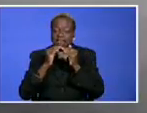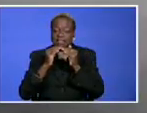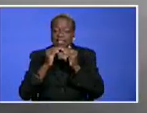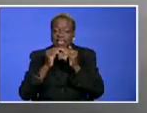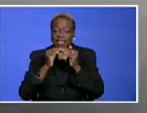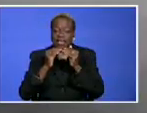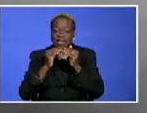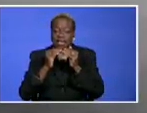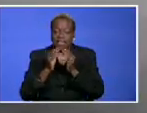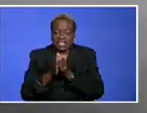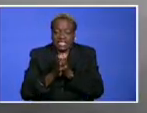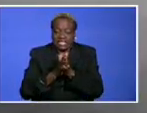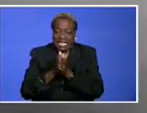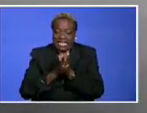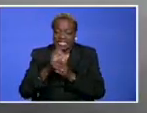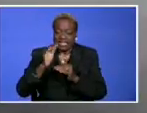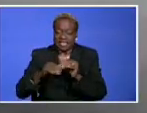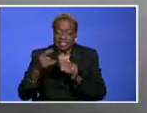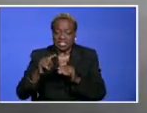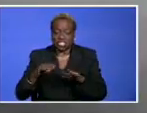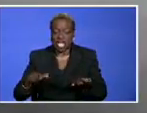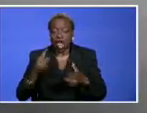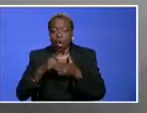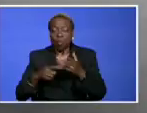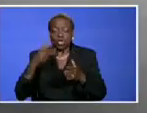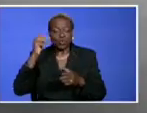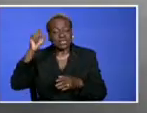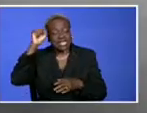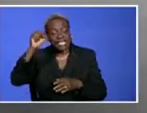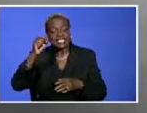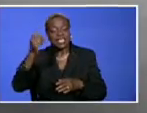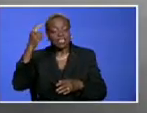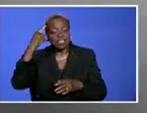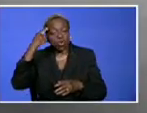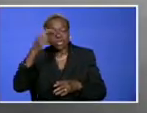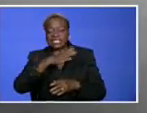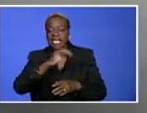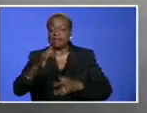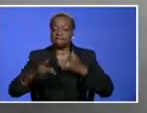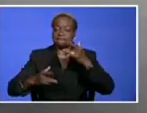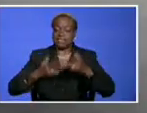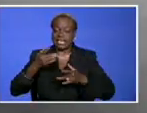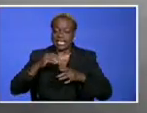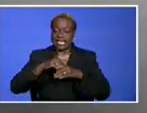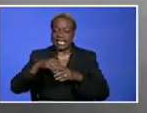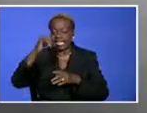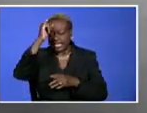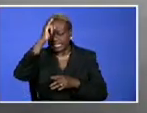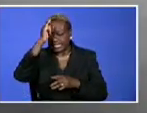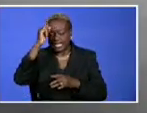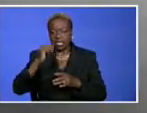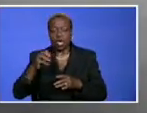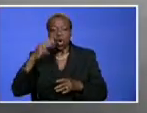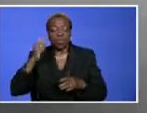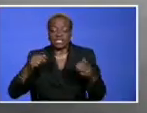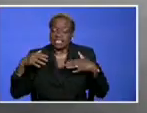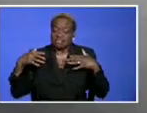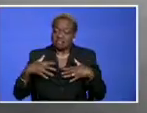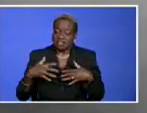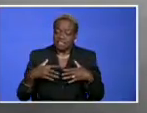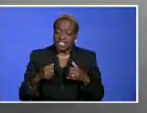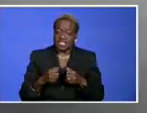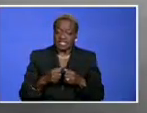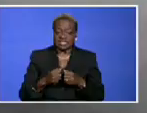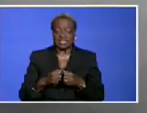the child usually. What were his thoughts? What were his feelings while in Italy? Was he nervous, anxious?